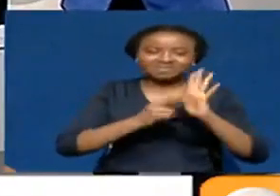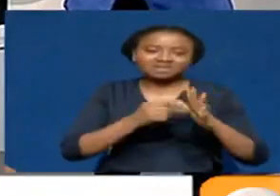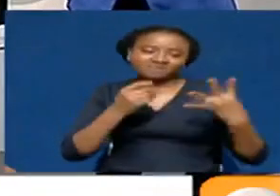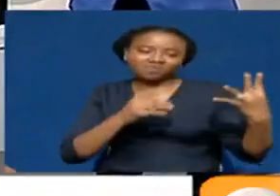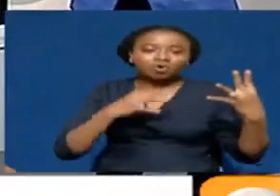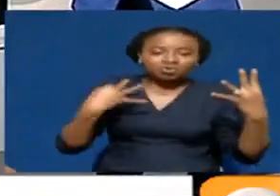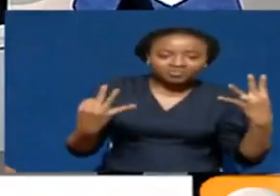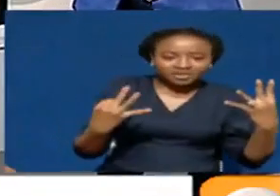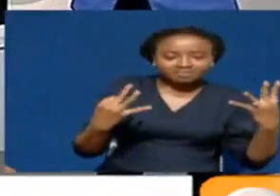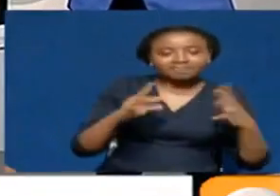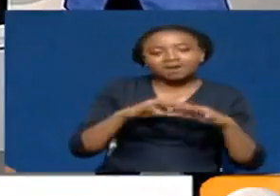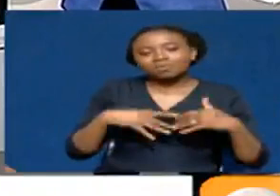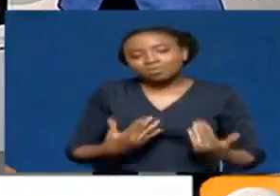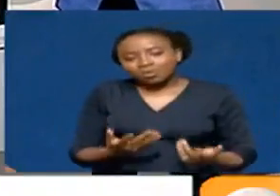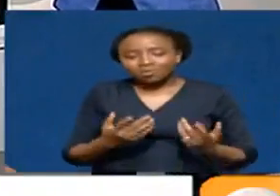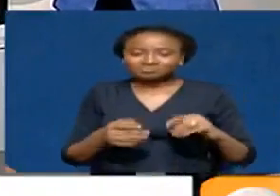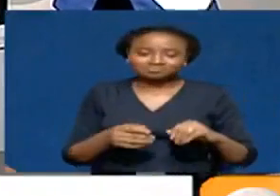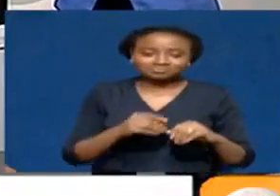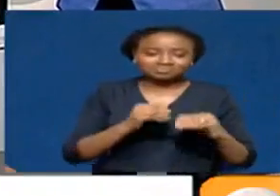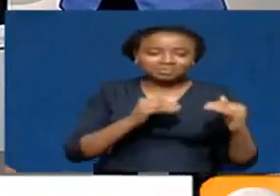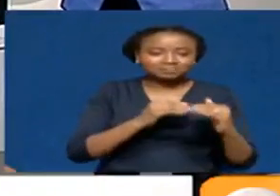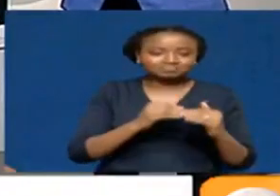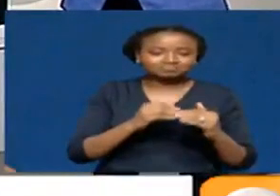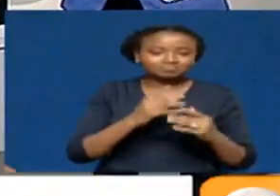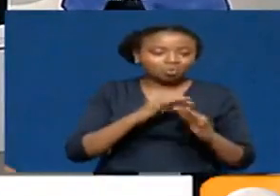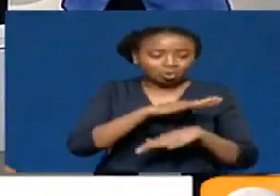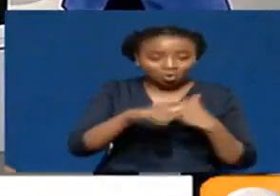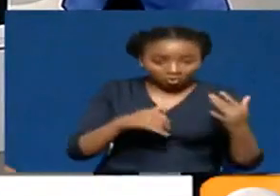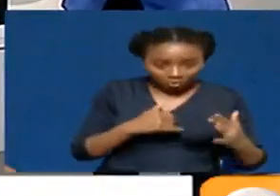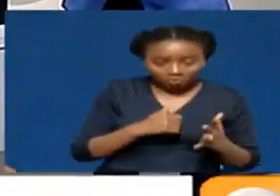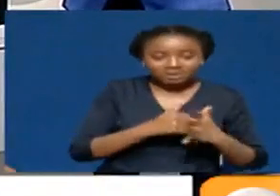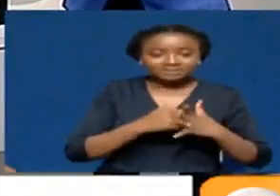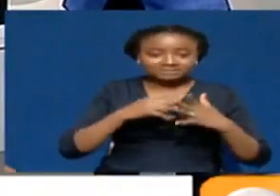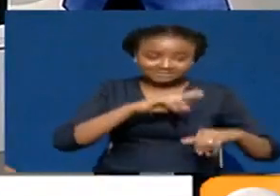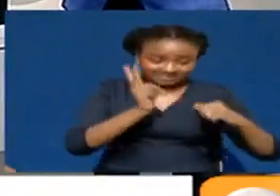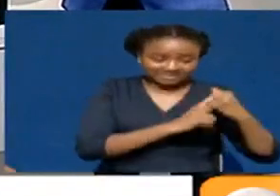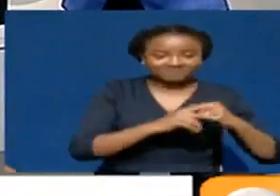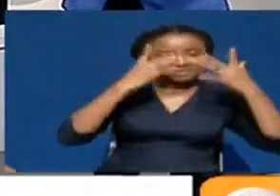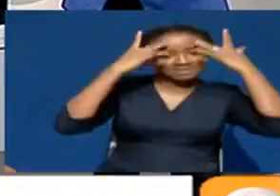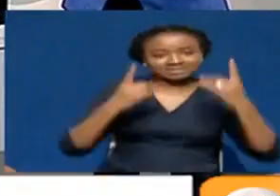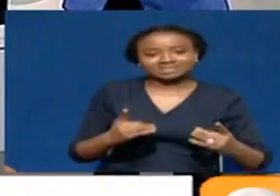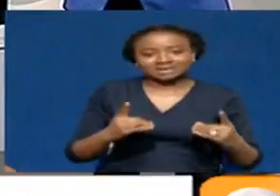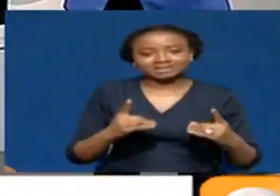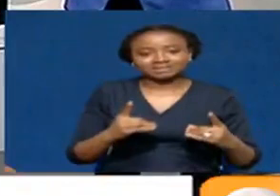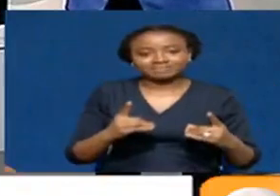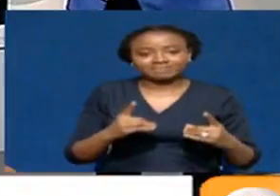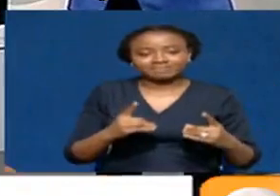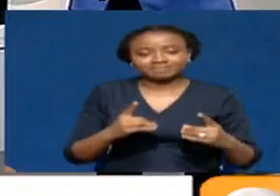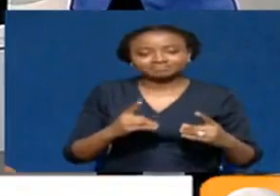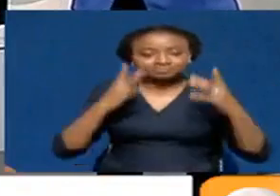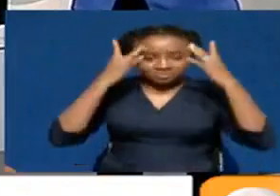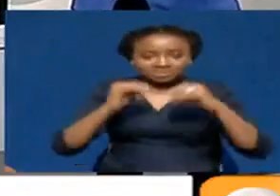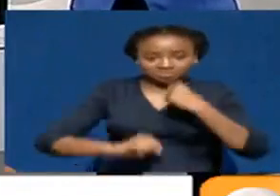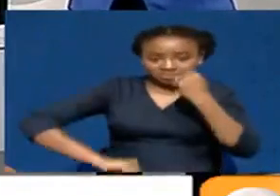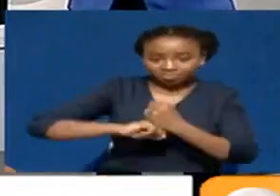be either unanimous, as we saw at the High Court, with all the five judges led by Justice Professor Joel Ngugi arriving at a similar